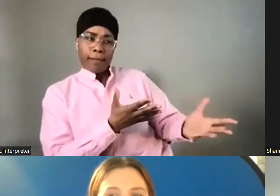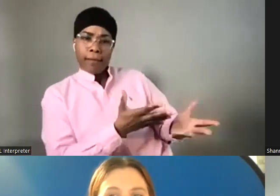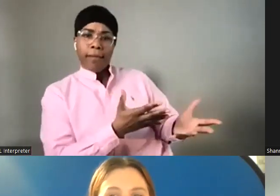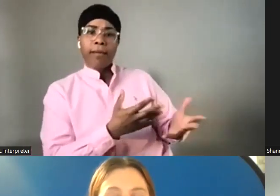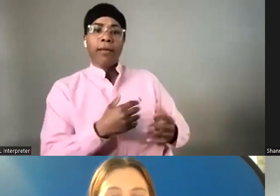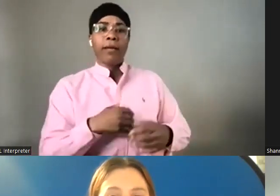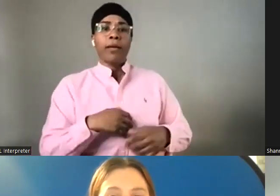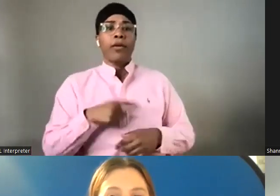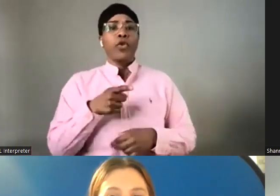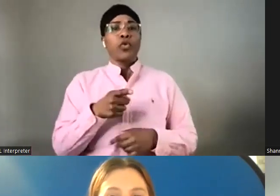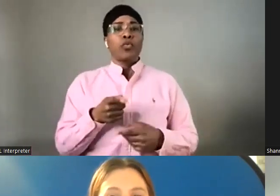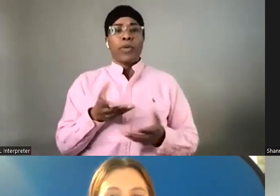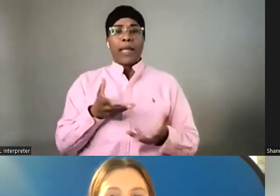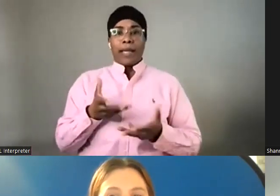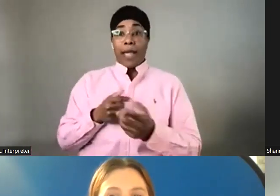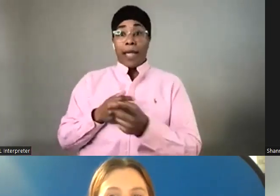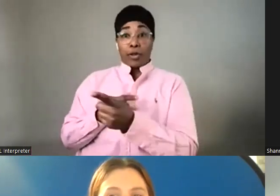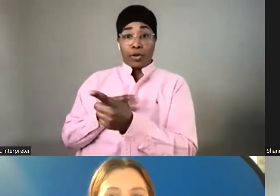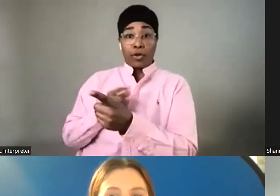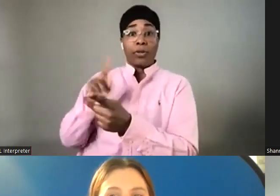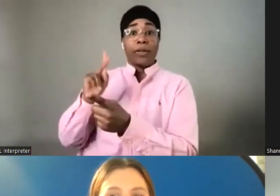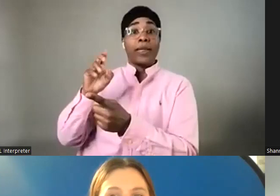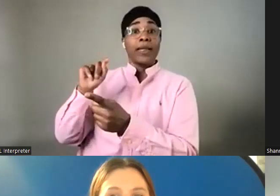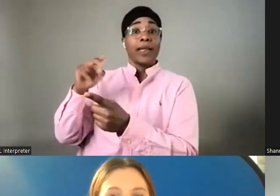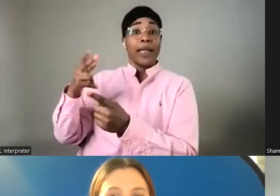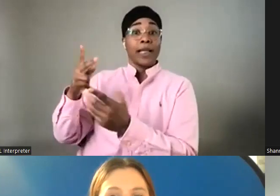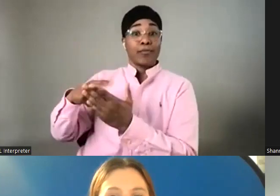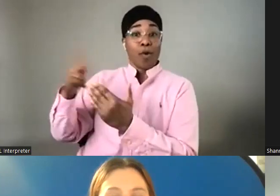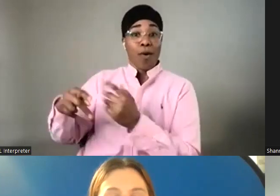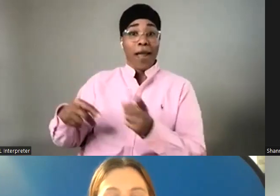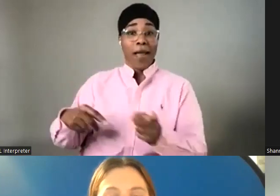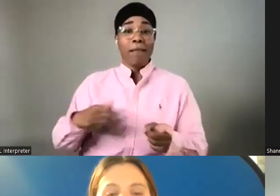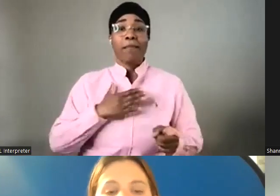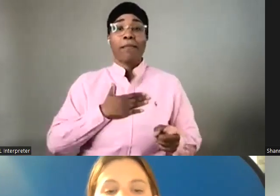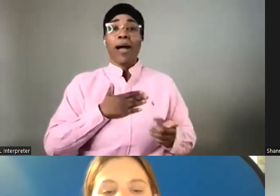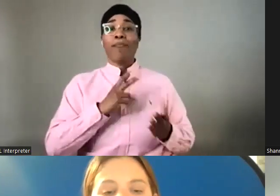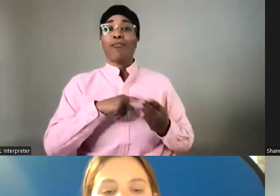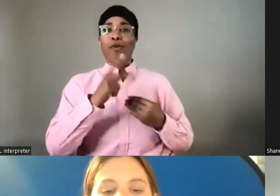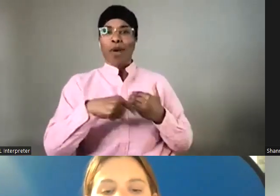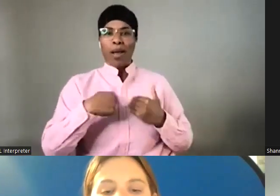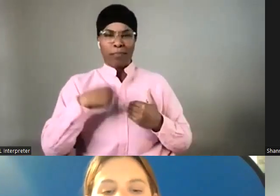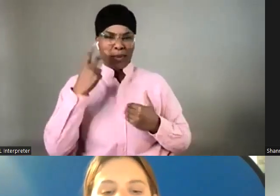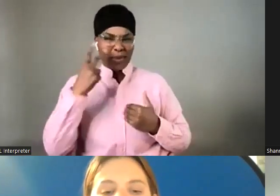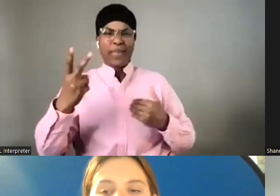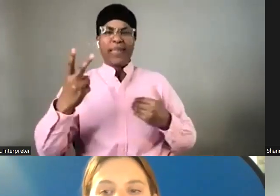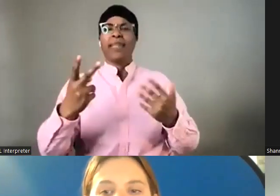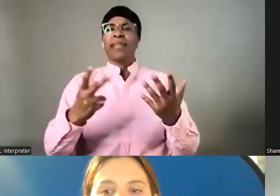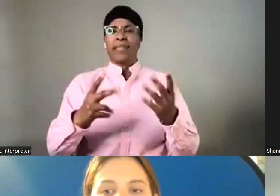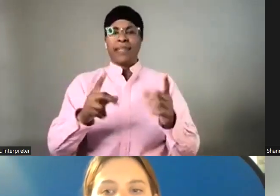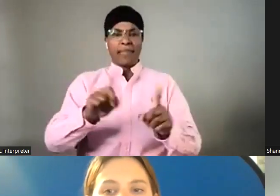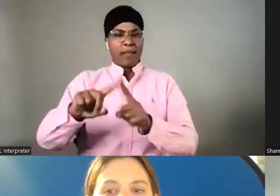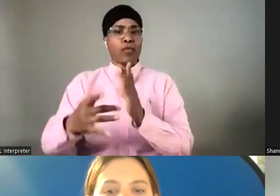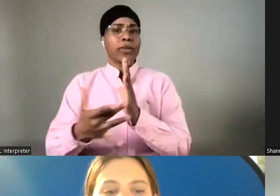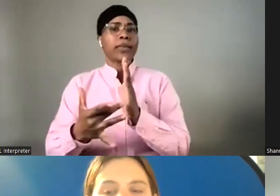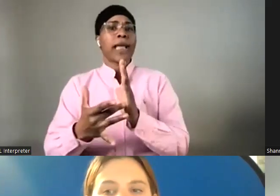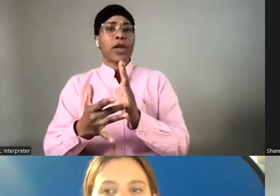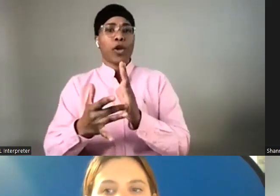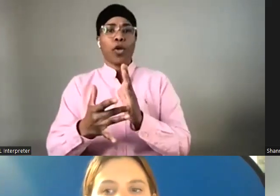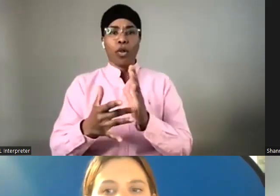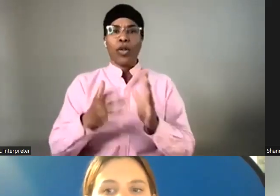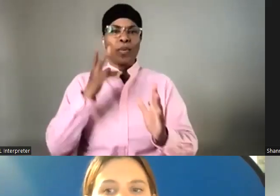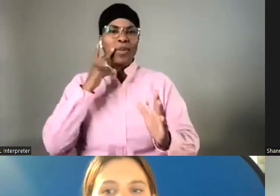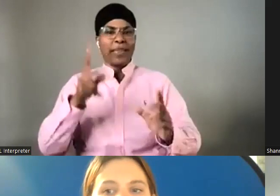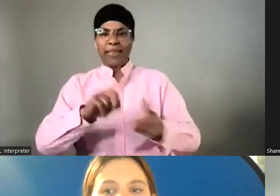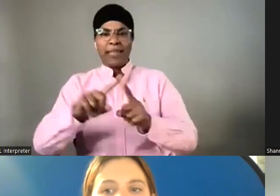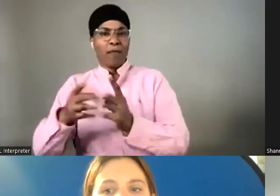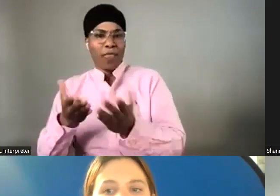my program, you'd see very different landscapes, very different technical capacities in different areas. And, you know, so like, you